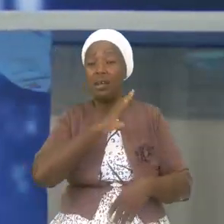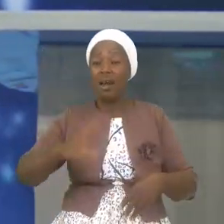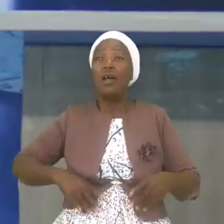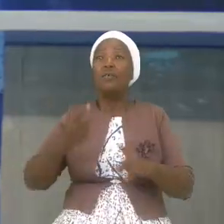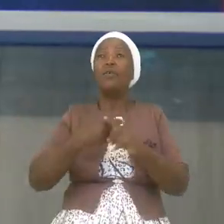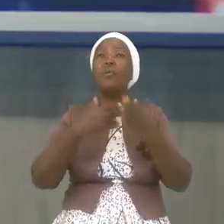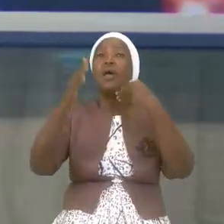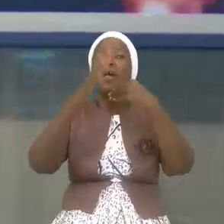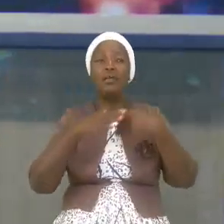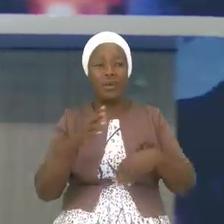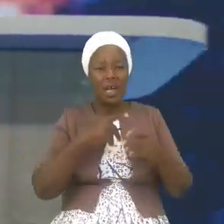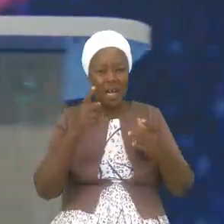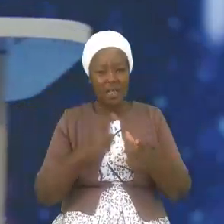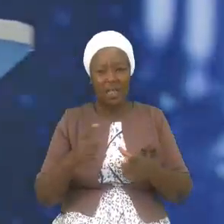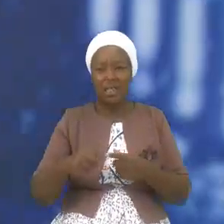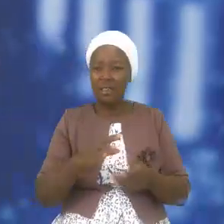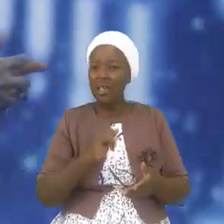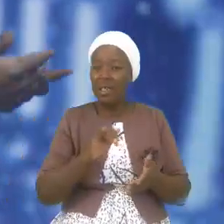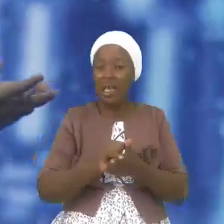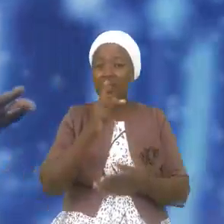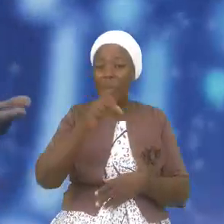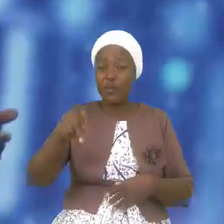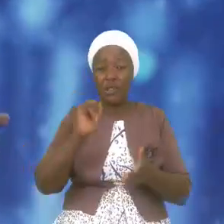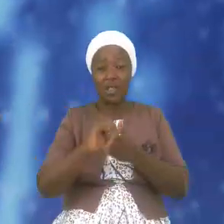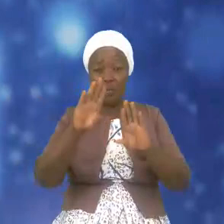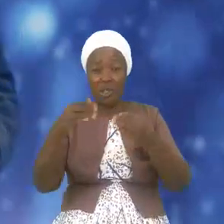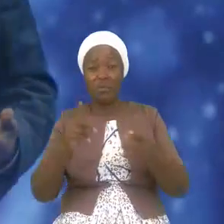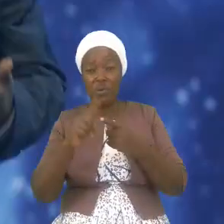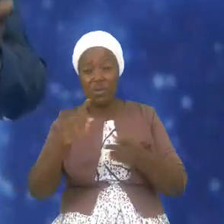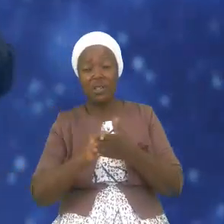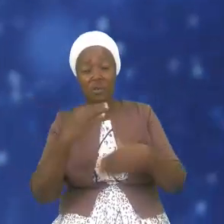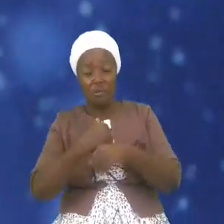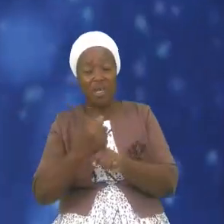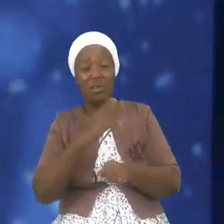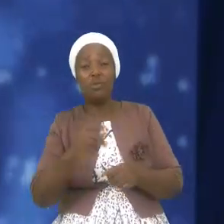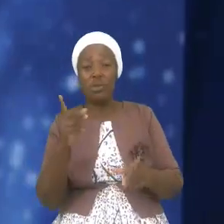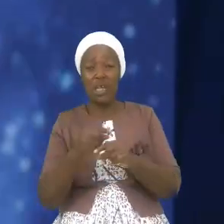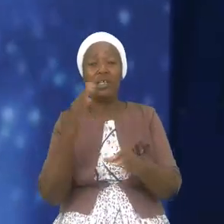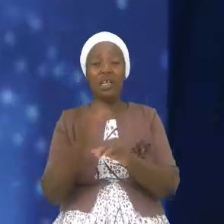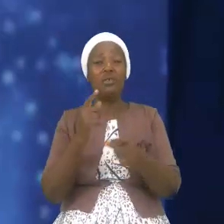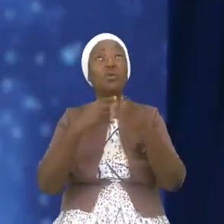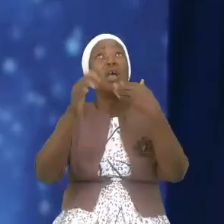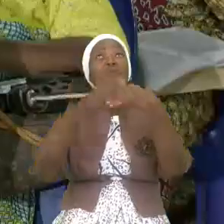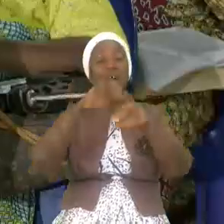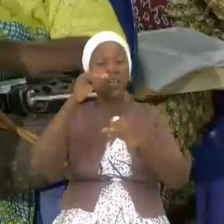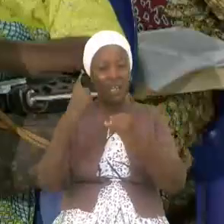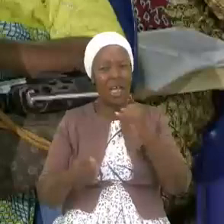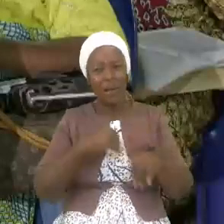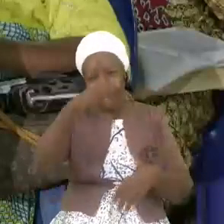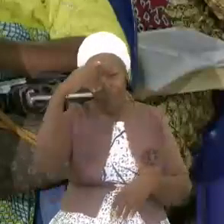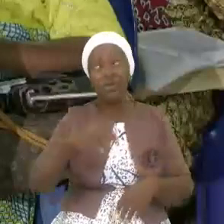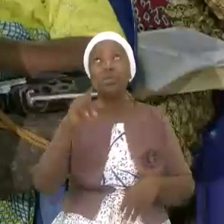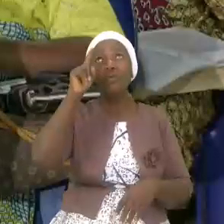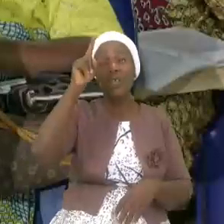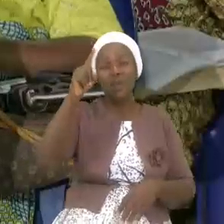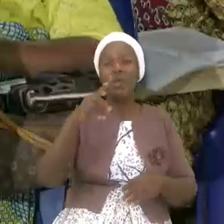for you to get to heaven. And because of him, you'll become worthy. Tonight, you'll